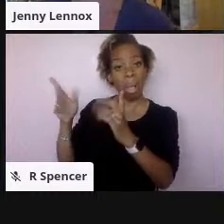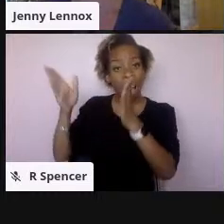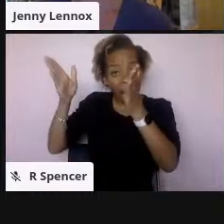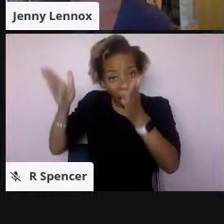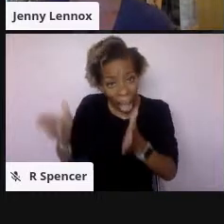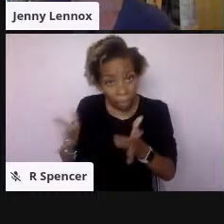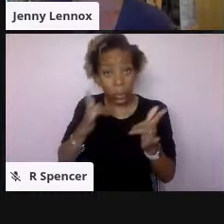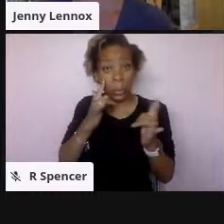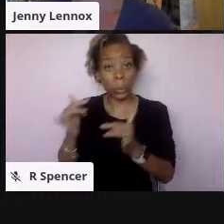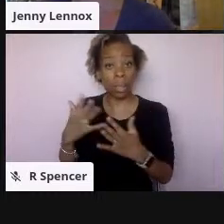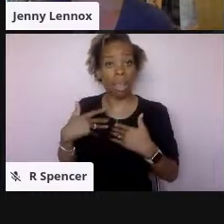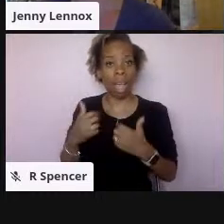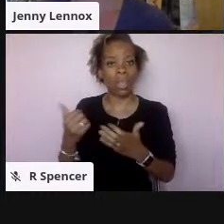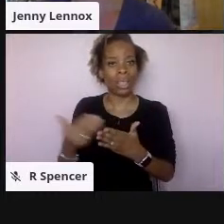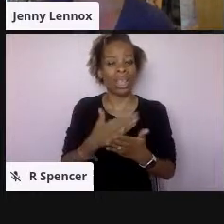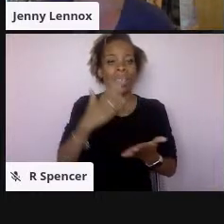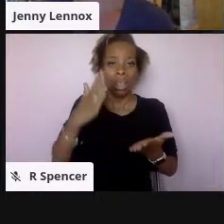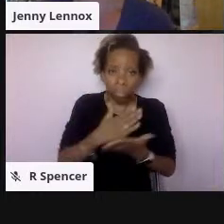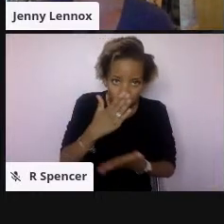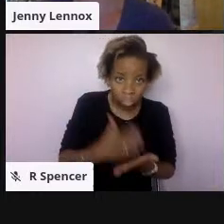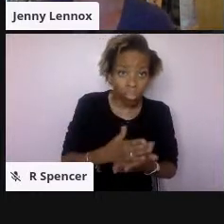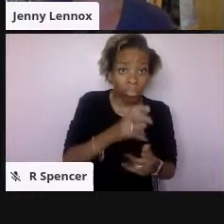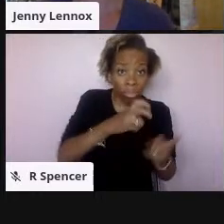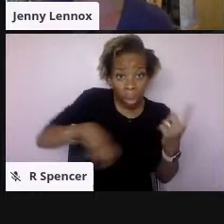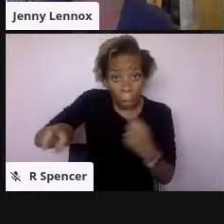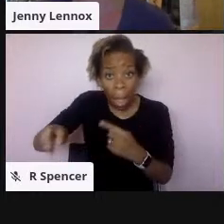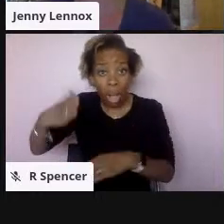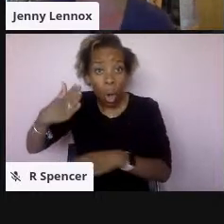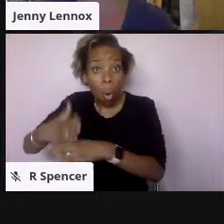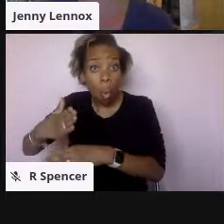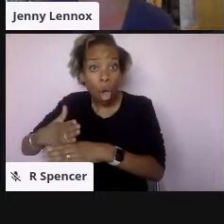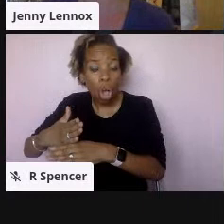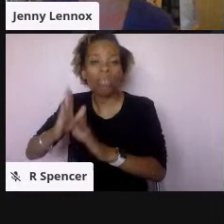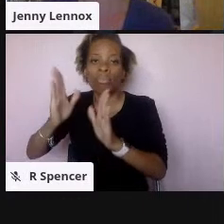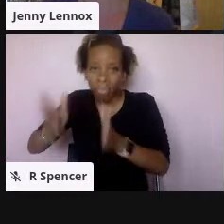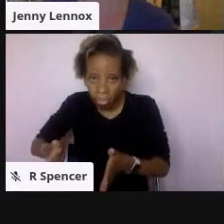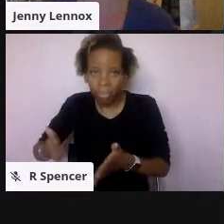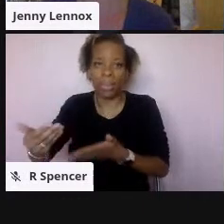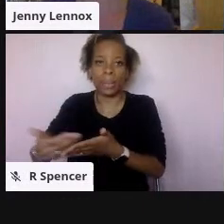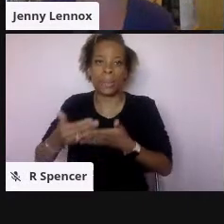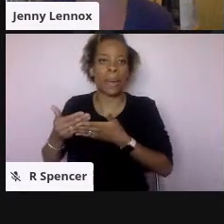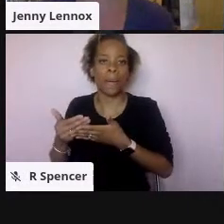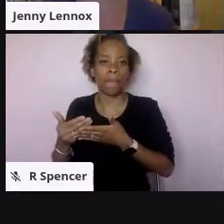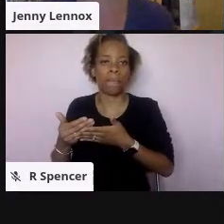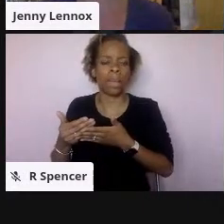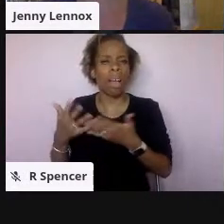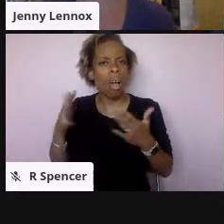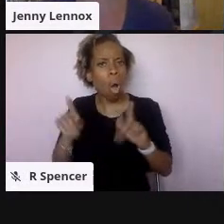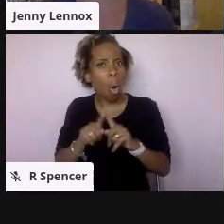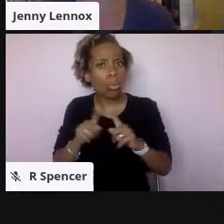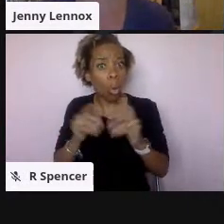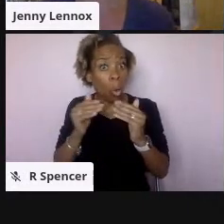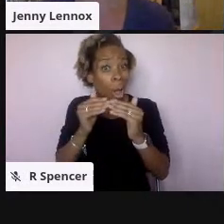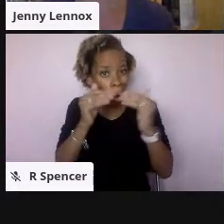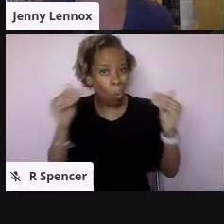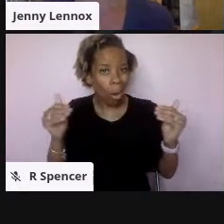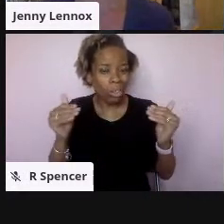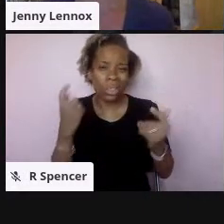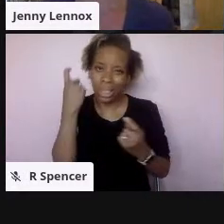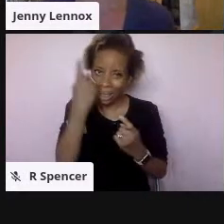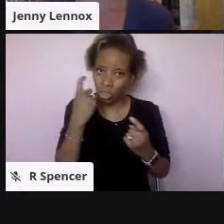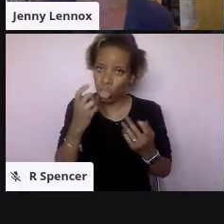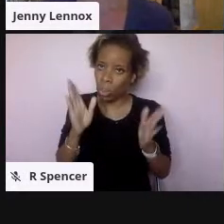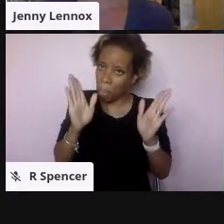work. So we need to be asking those questions, how that fits in with the equality issues. It's a big part of that.